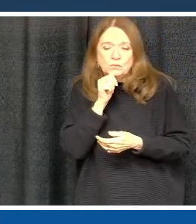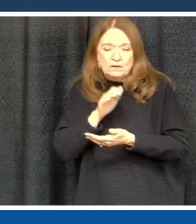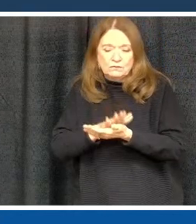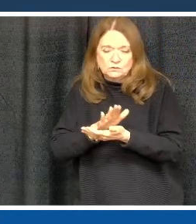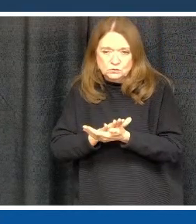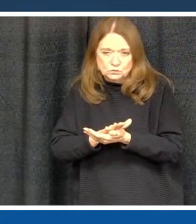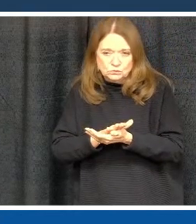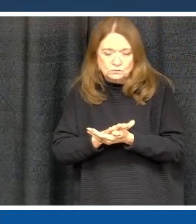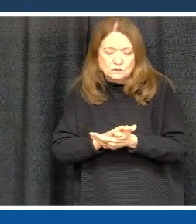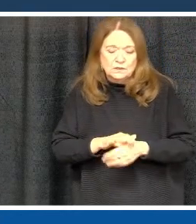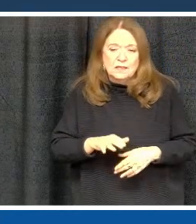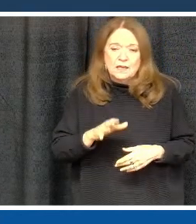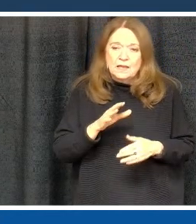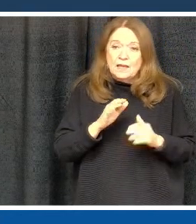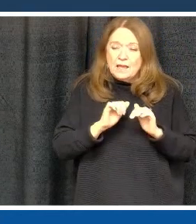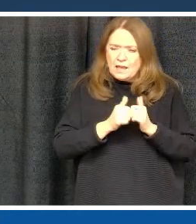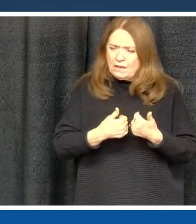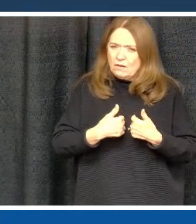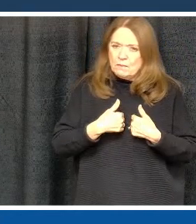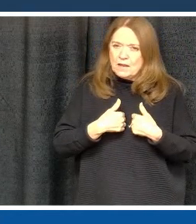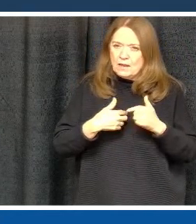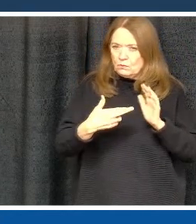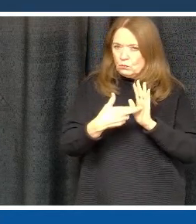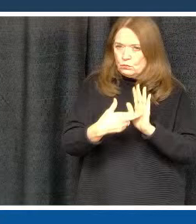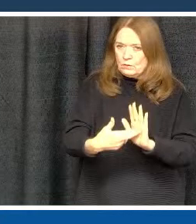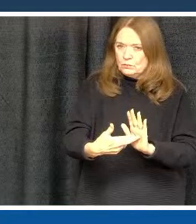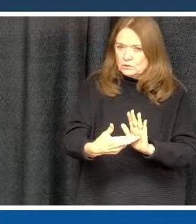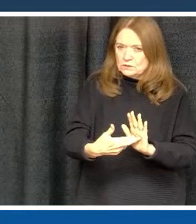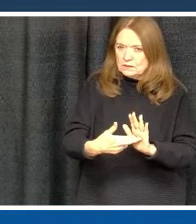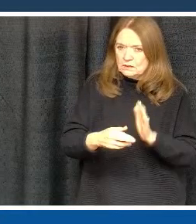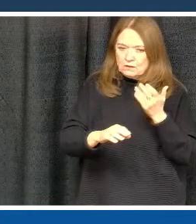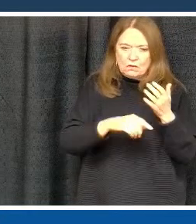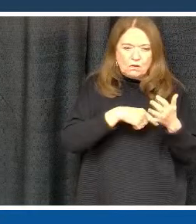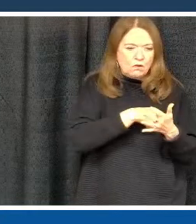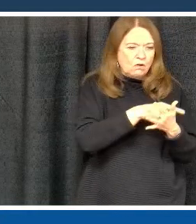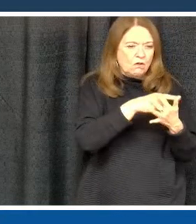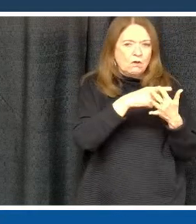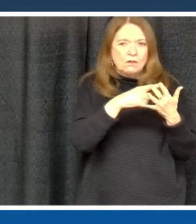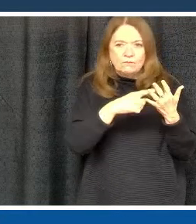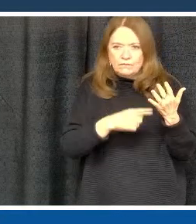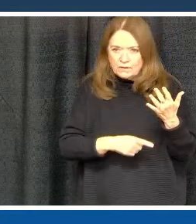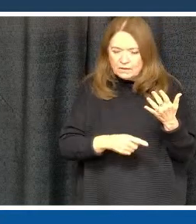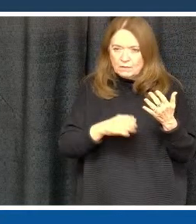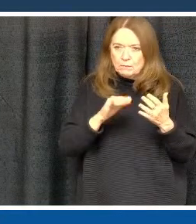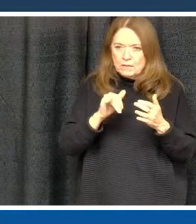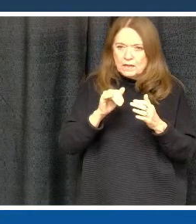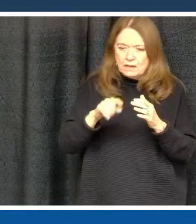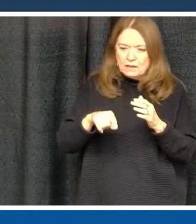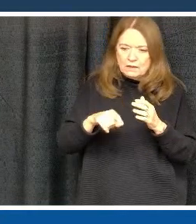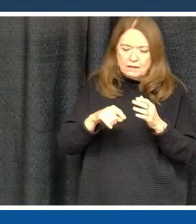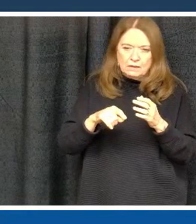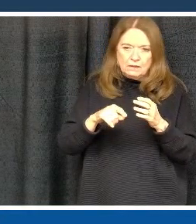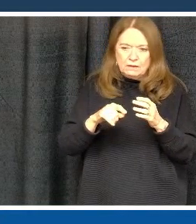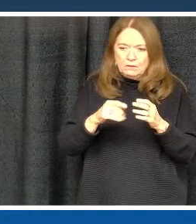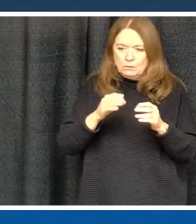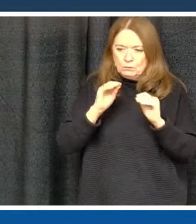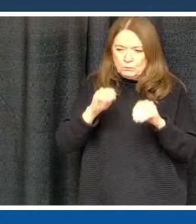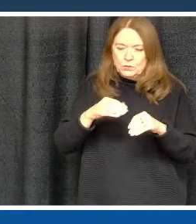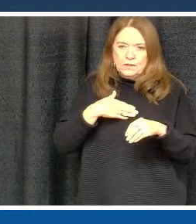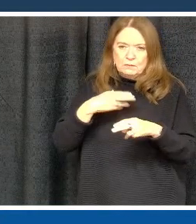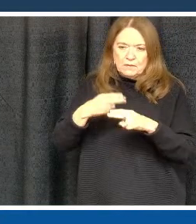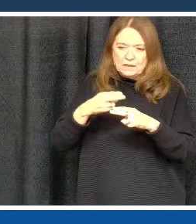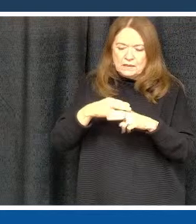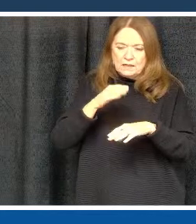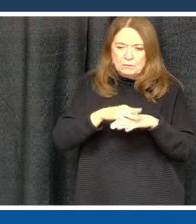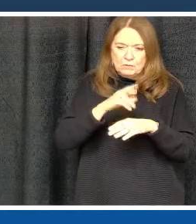school network. How am I representing all of them by assigning my name to a